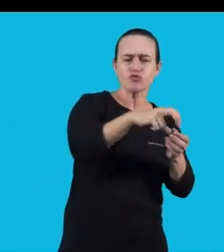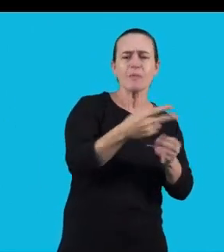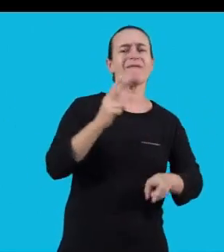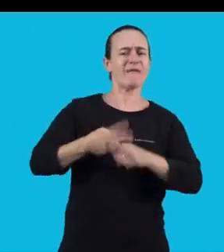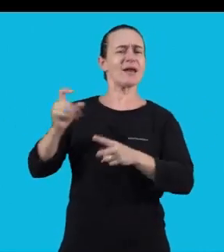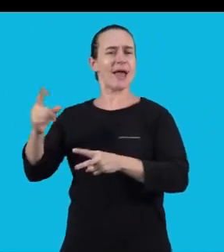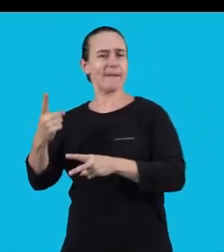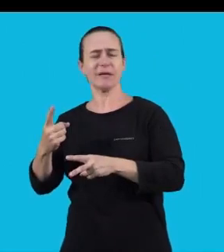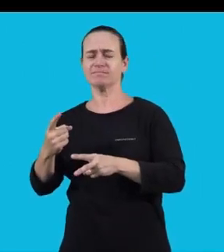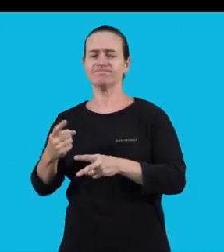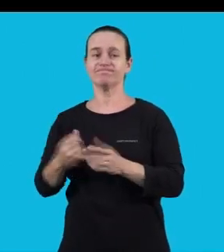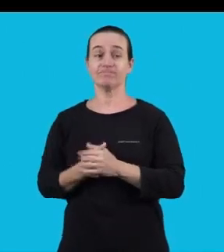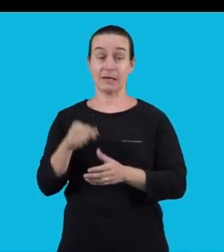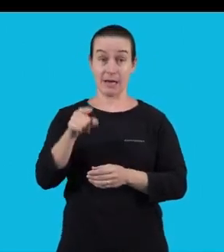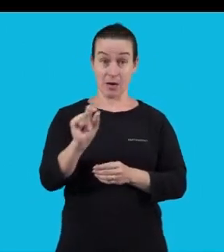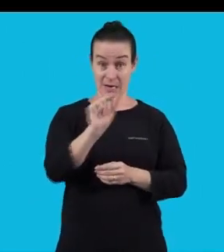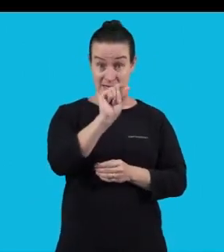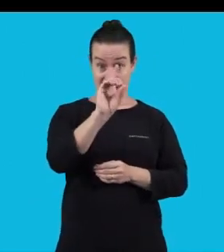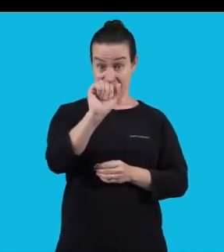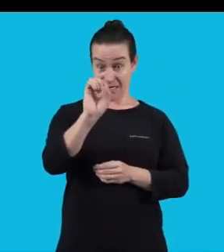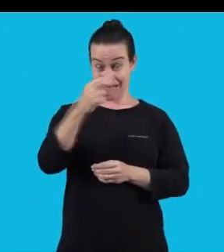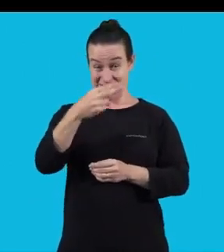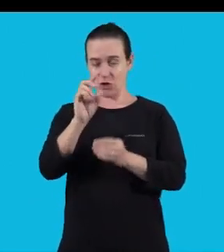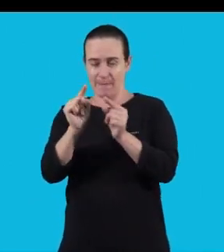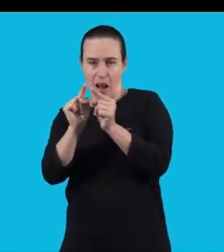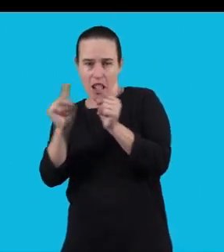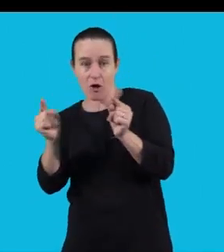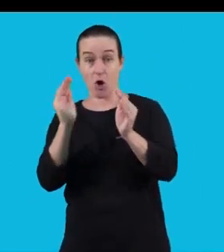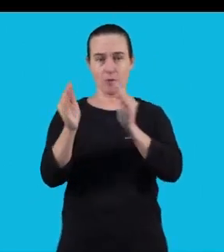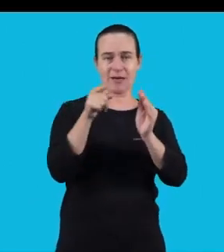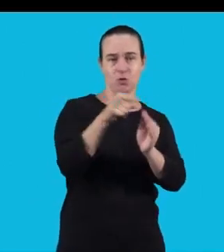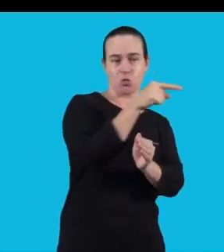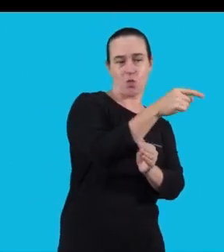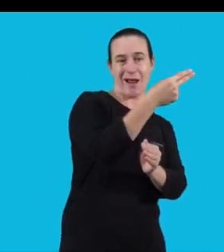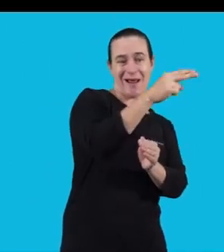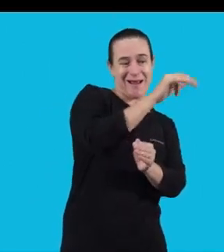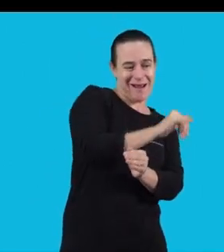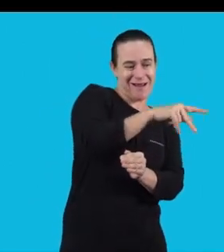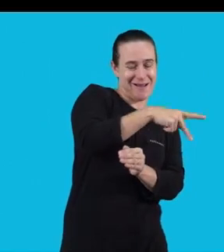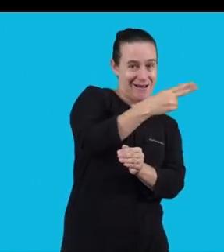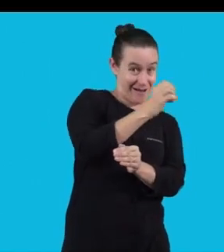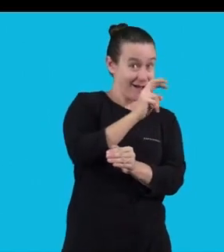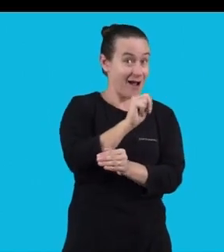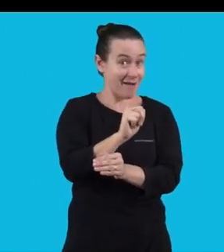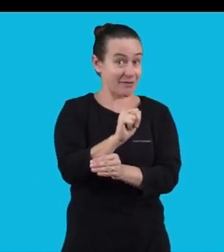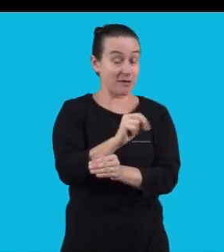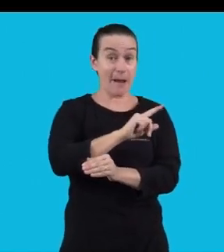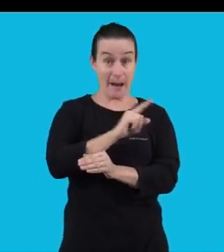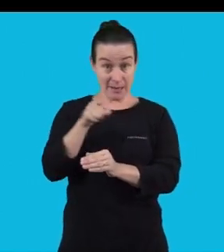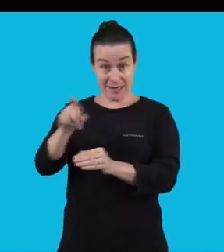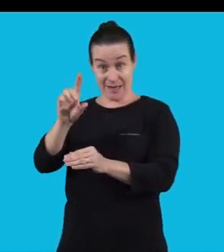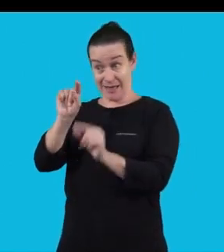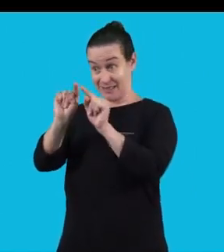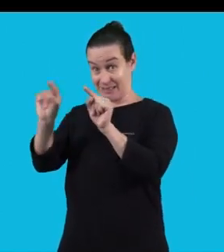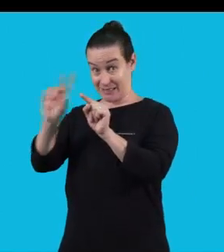and a hyphen? The dash is longer, but again, here's a trick. It has spaces on either side. So